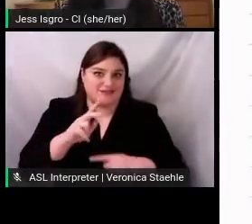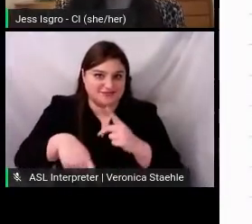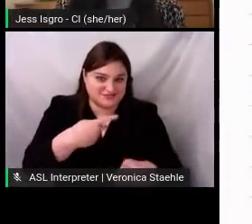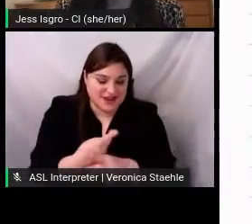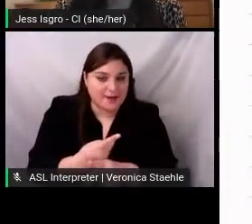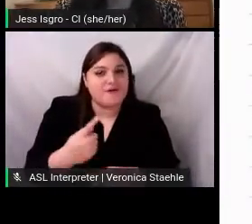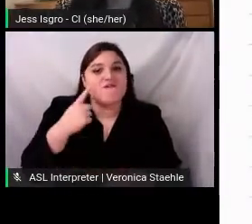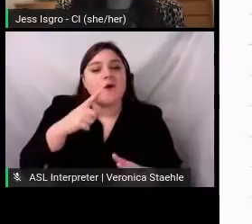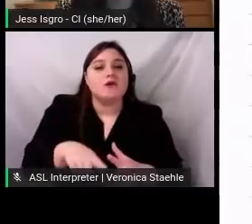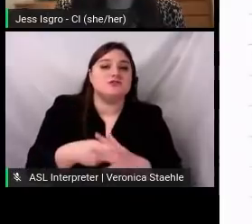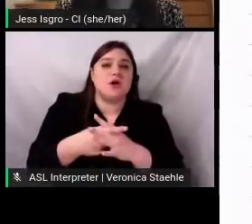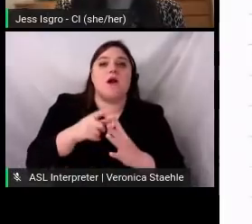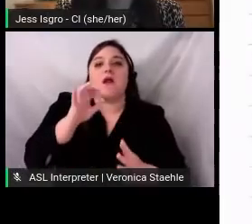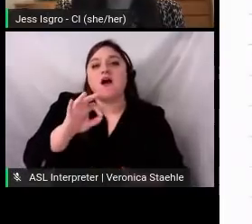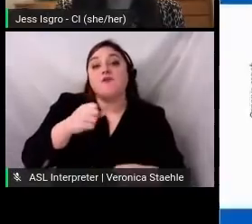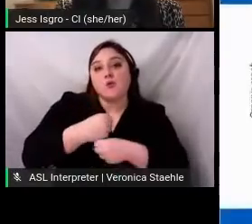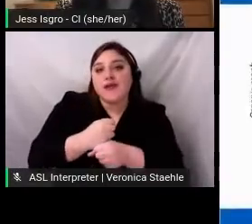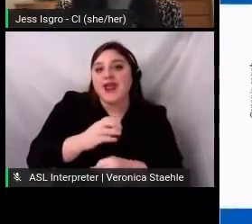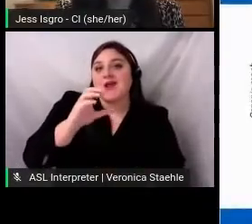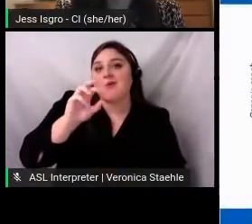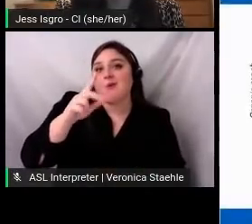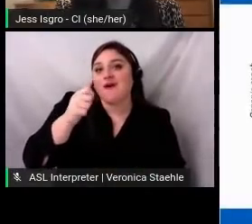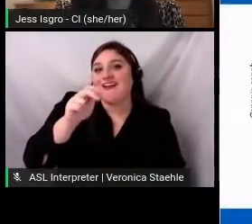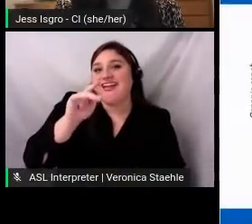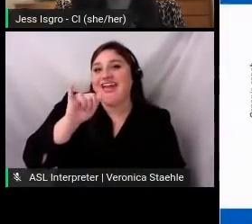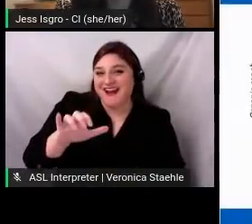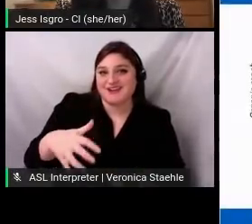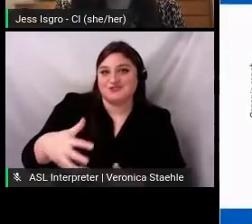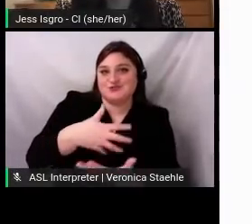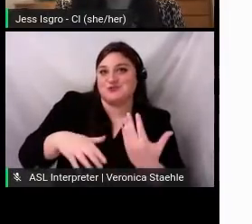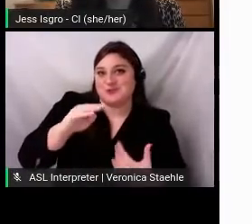an initial organic social content analysis.